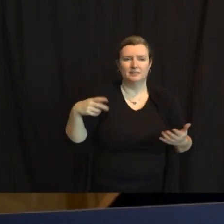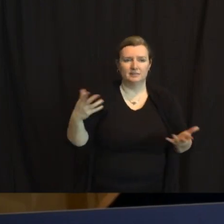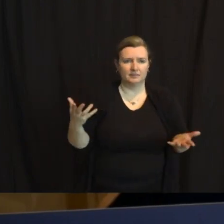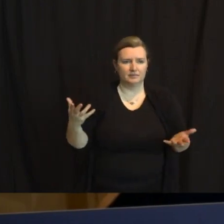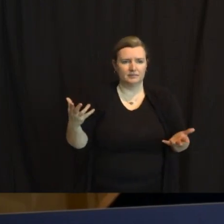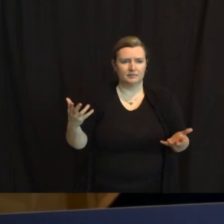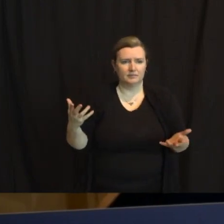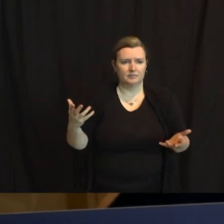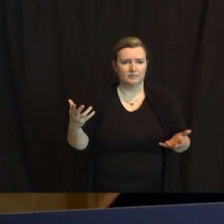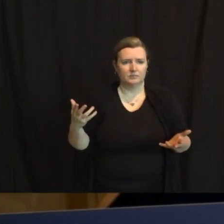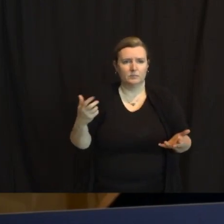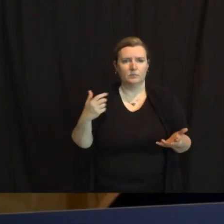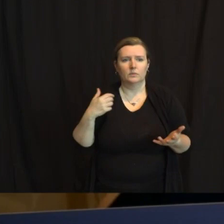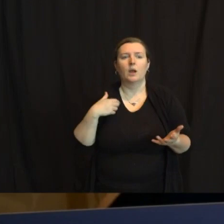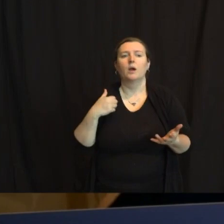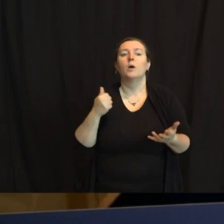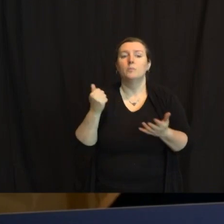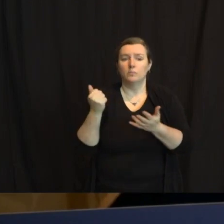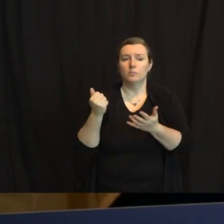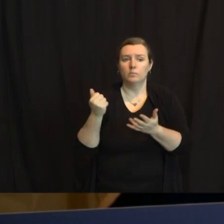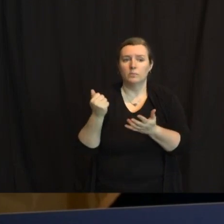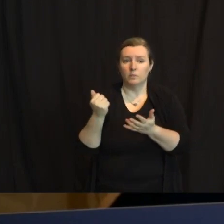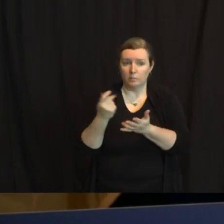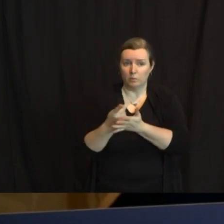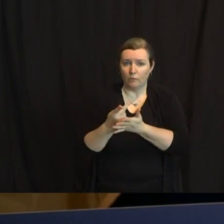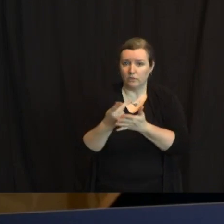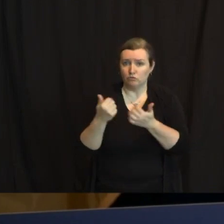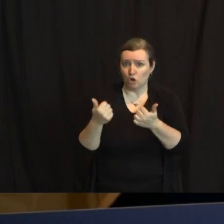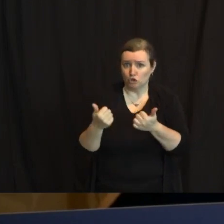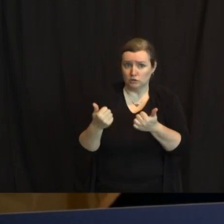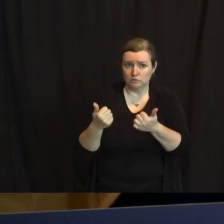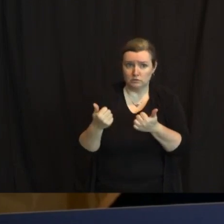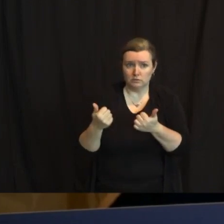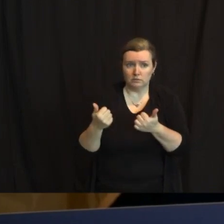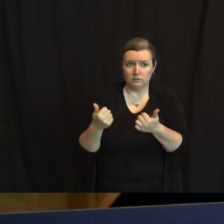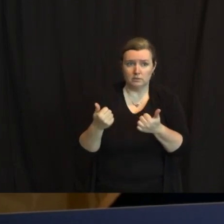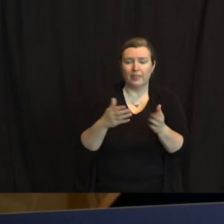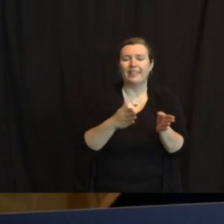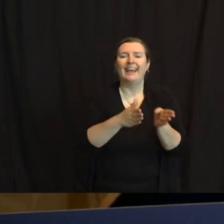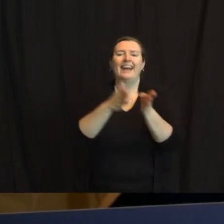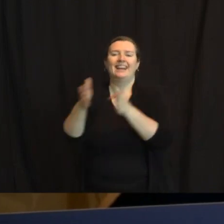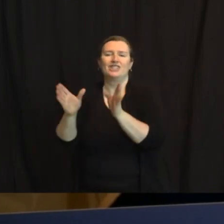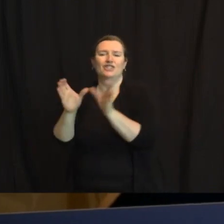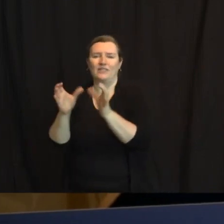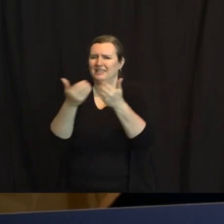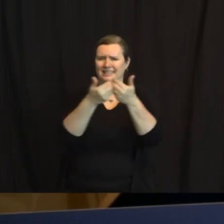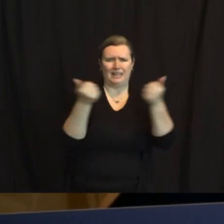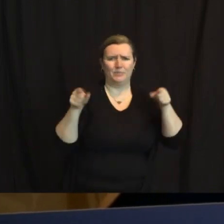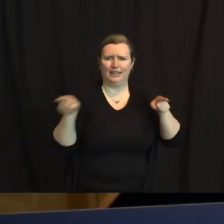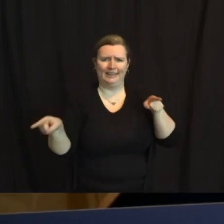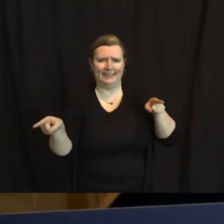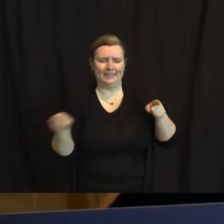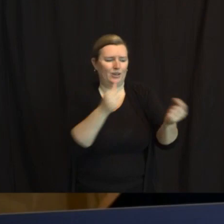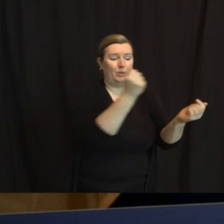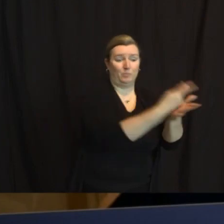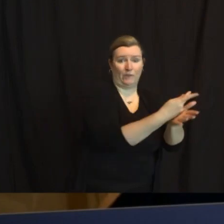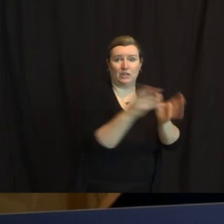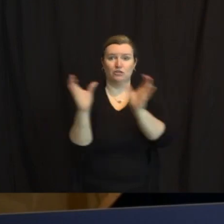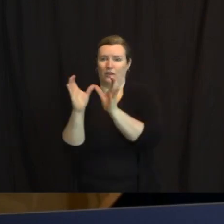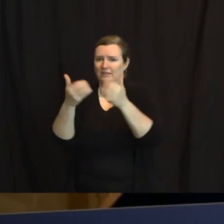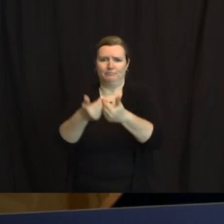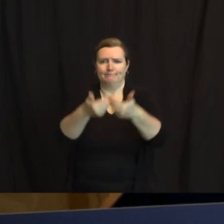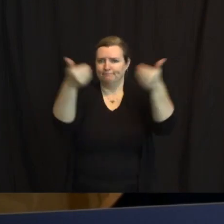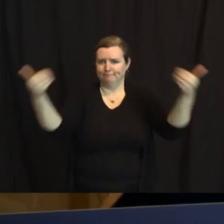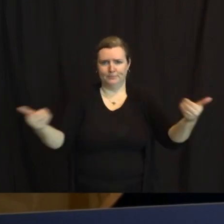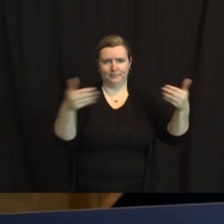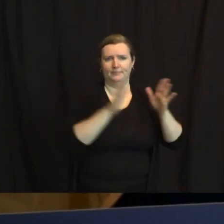done, the money's going to come in the mail. Obviously, this is all laid out in the instructions that they get. But again, I mentioned the certification questions before, that